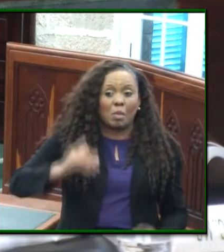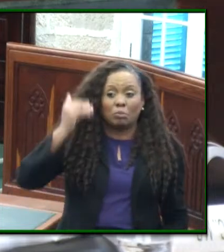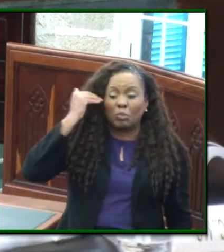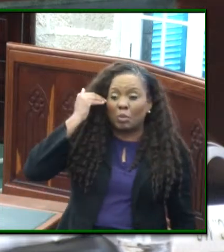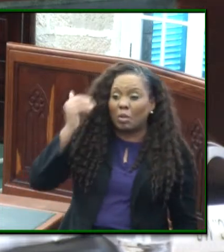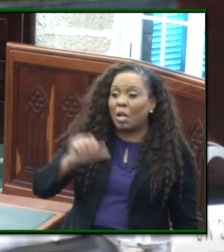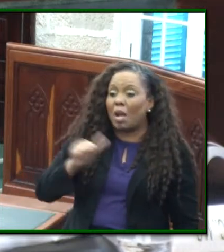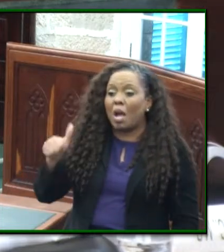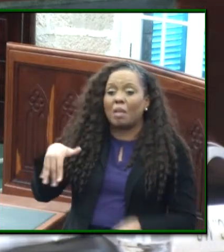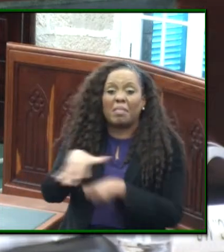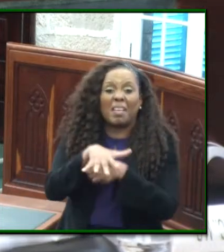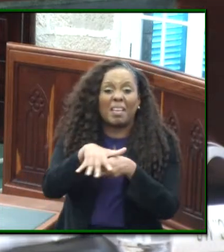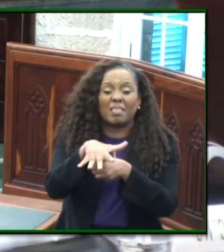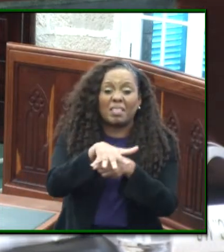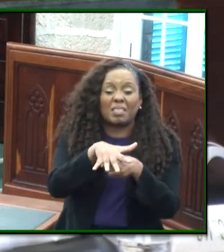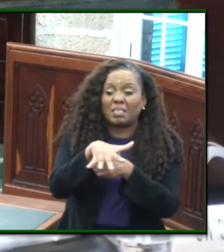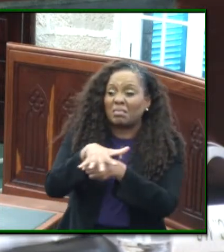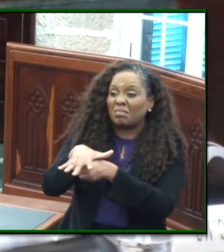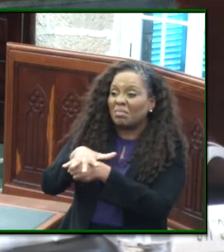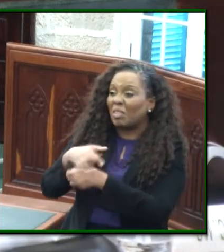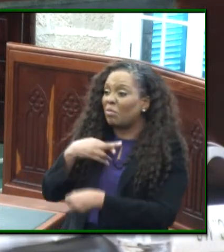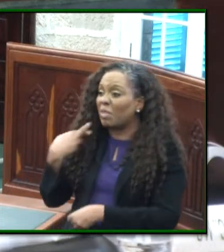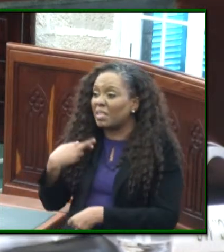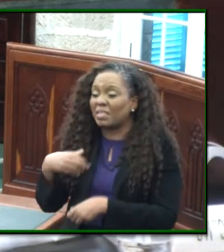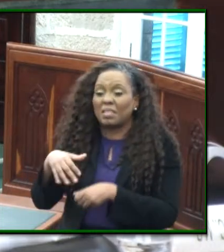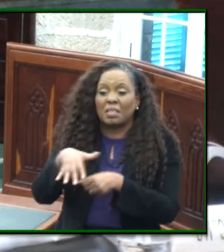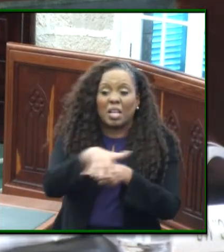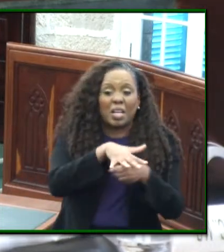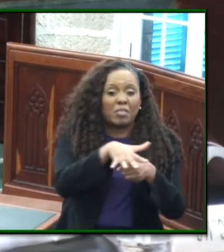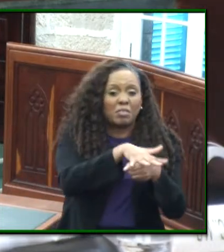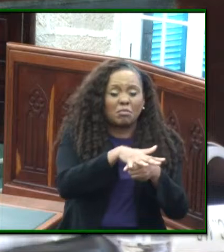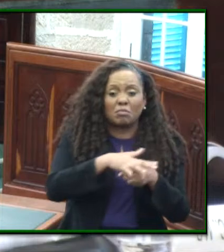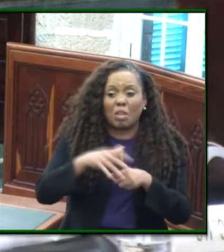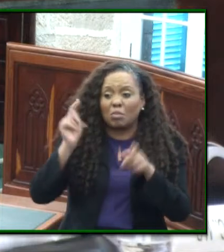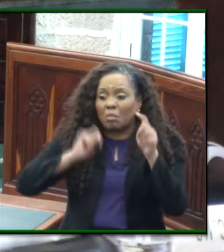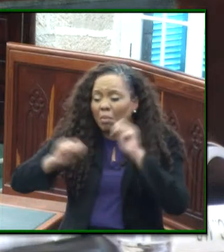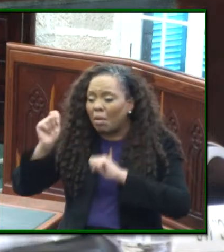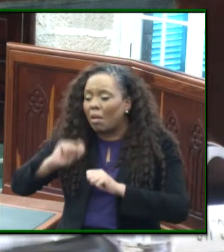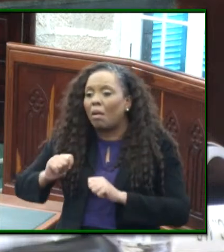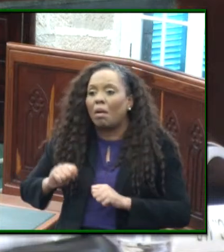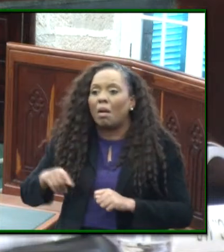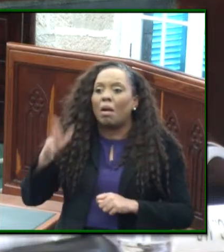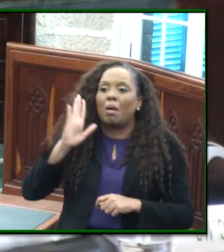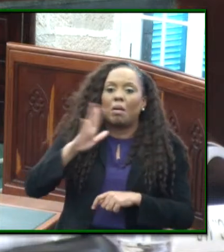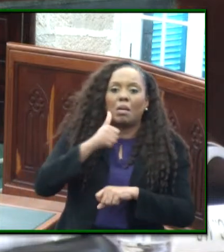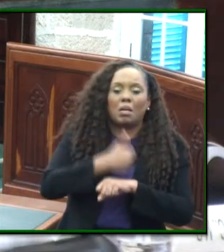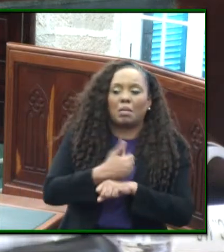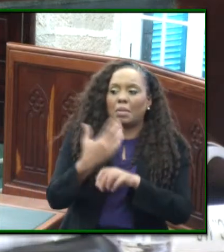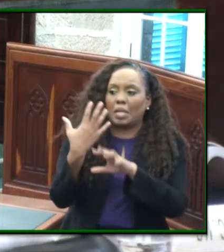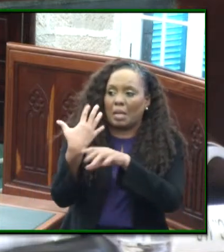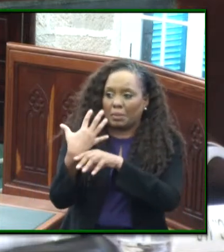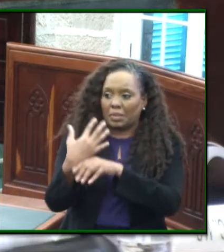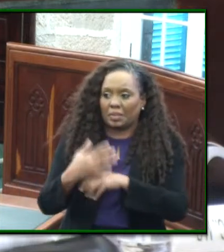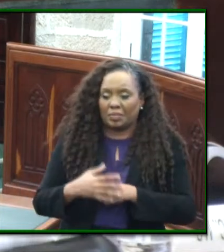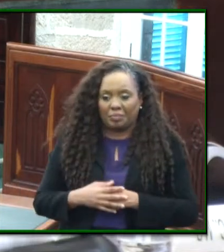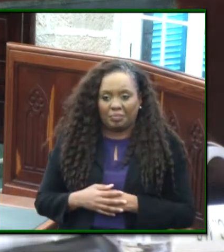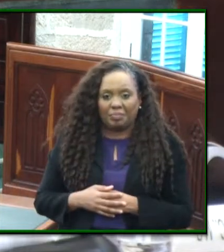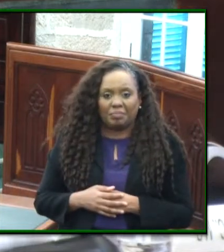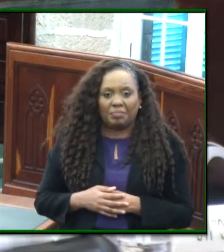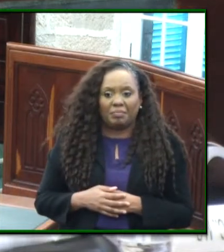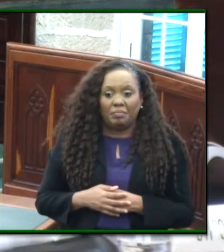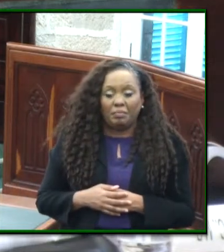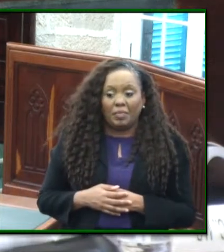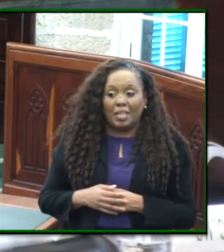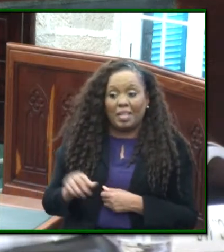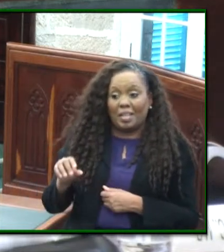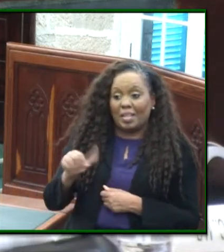spots, and that they too will be on the radar for the police when it comes to the installation of cameras. And just a follow on to that